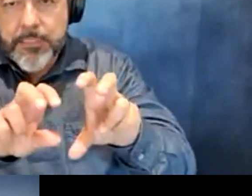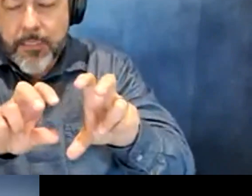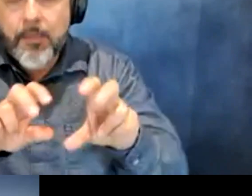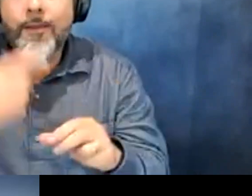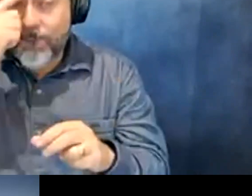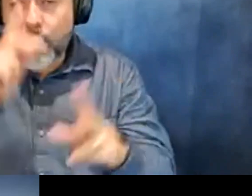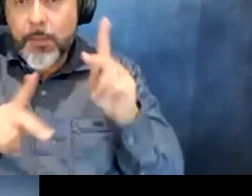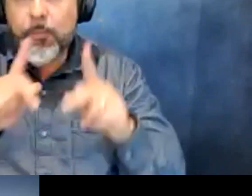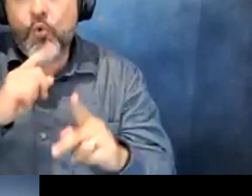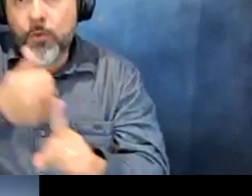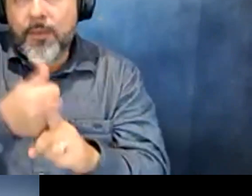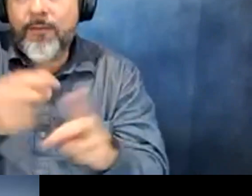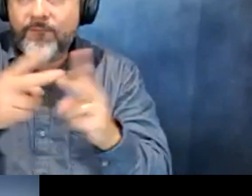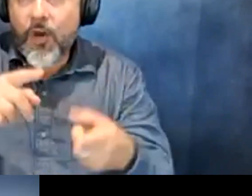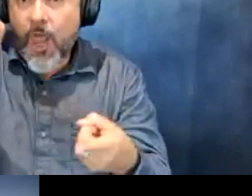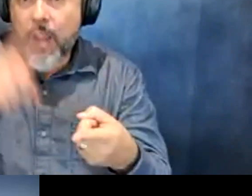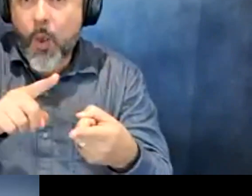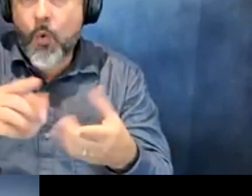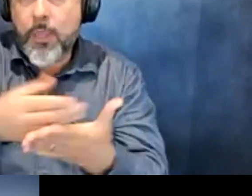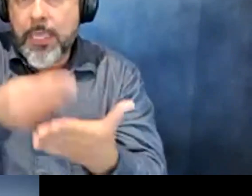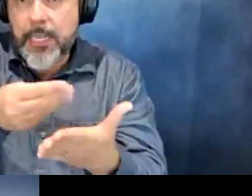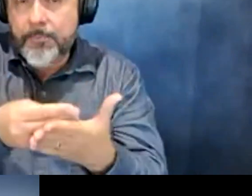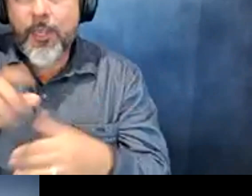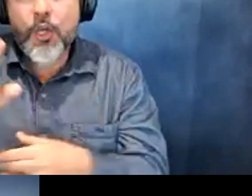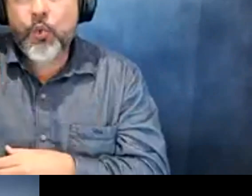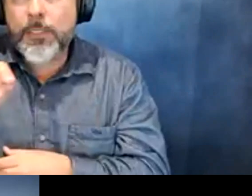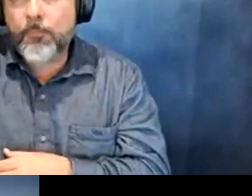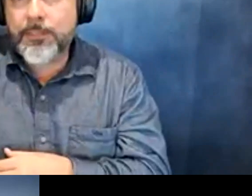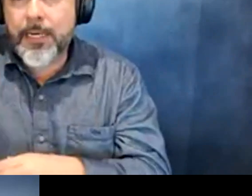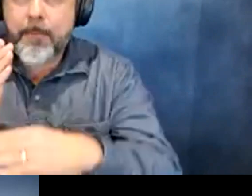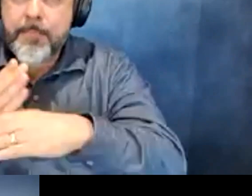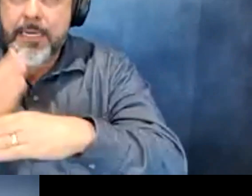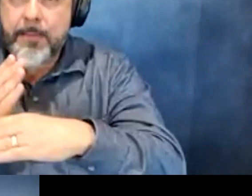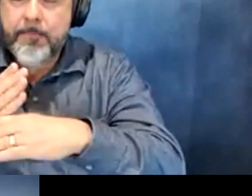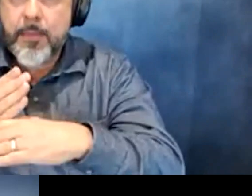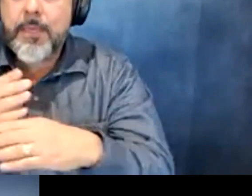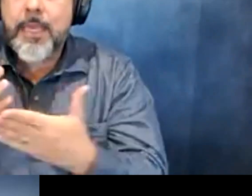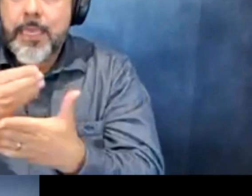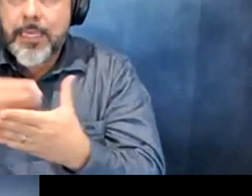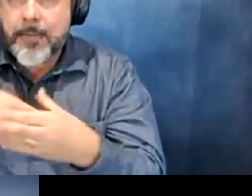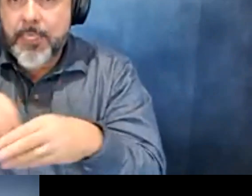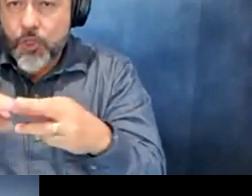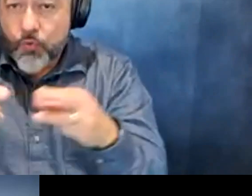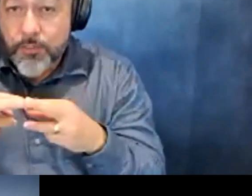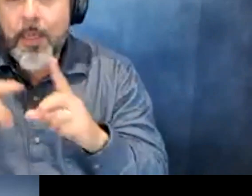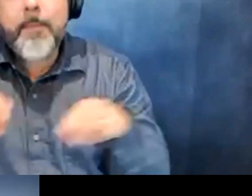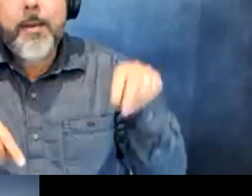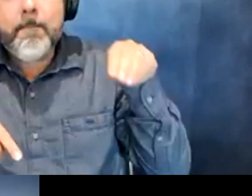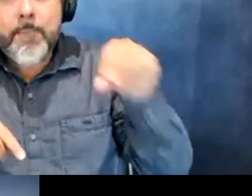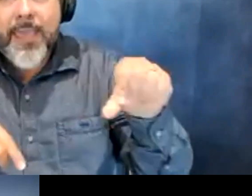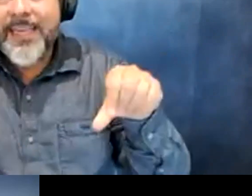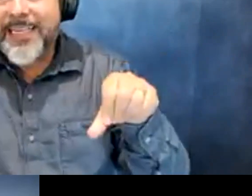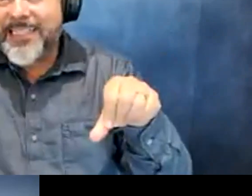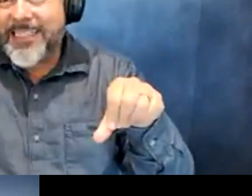low income, 20% of the median income in your region, and are paying at least 60% of